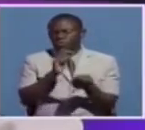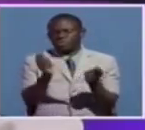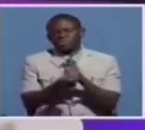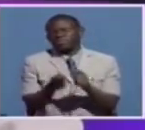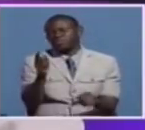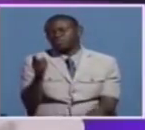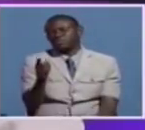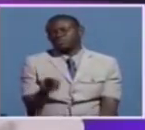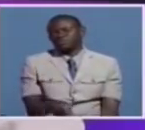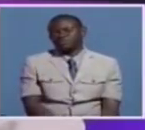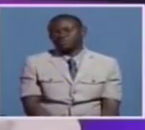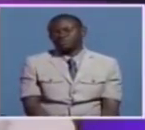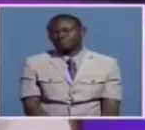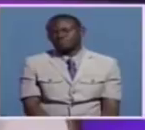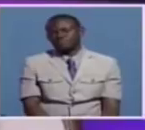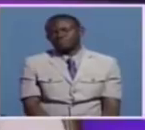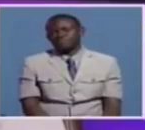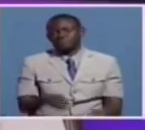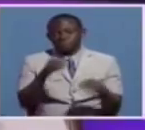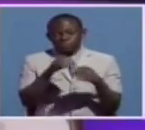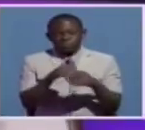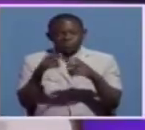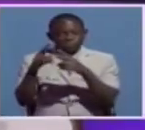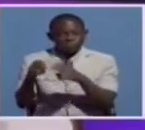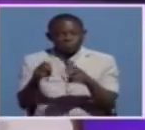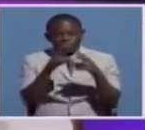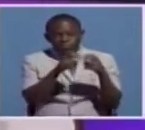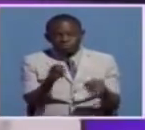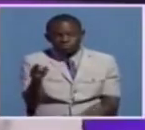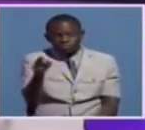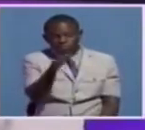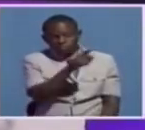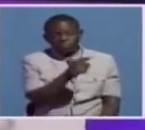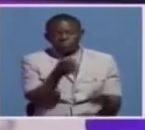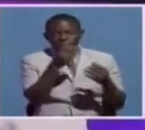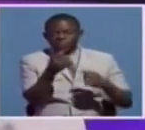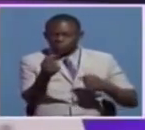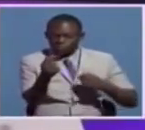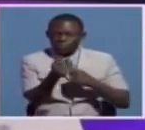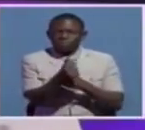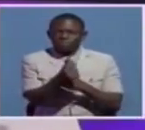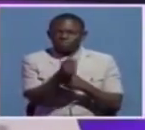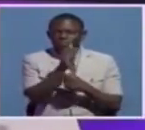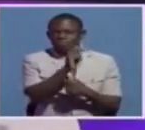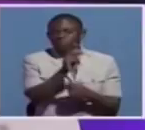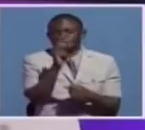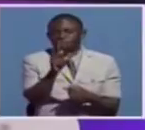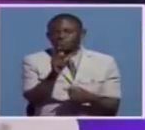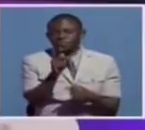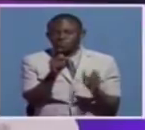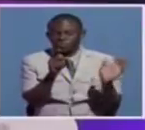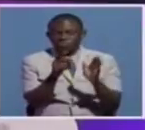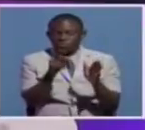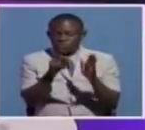the rural areas, the support for him was still strong because of his agricultural policies. But in the